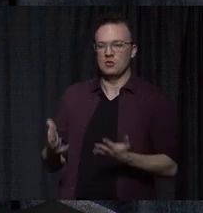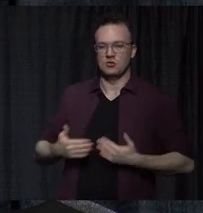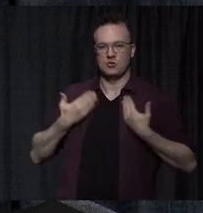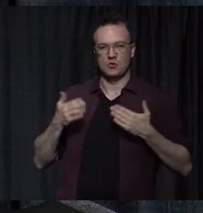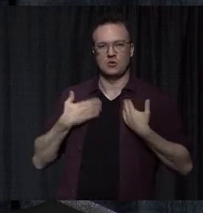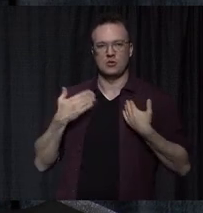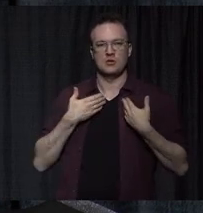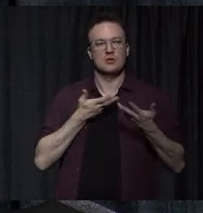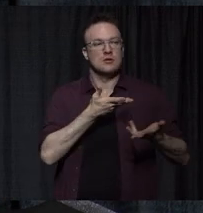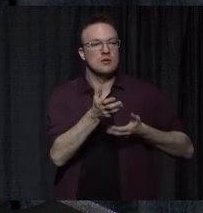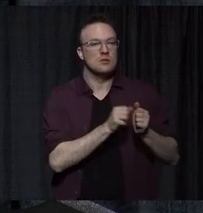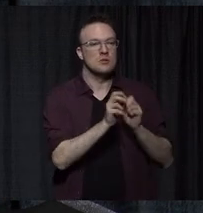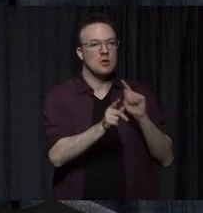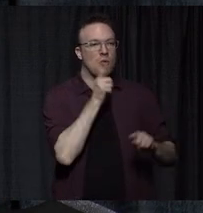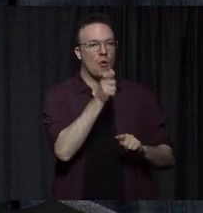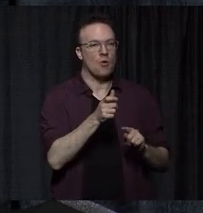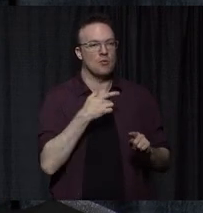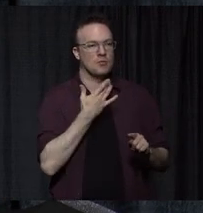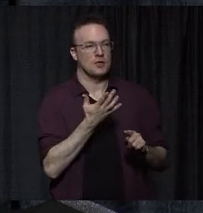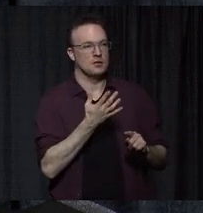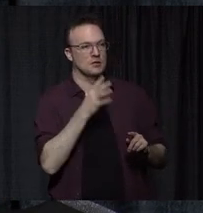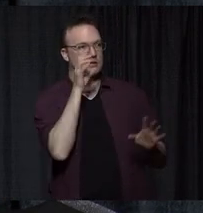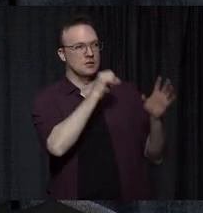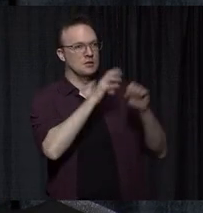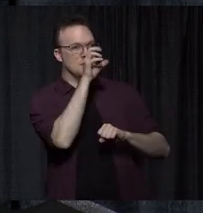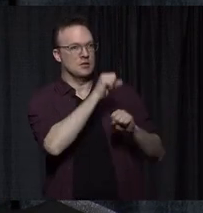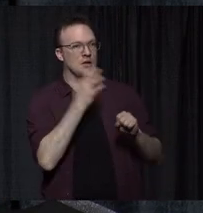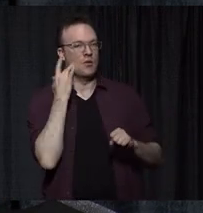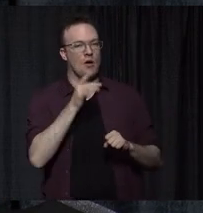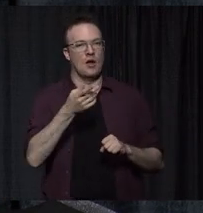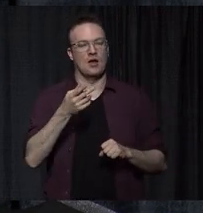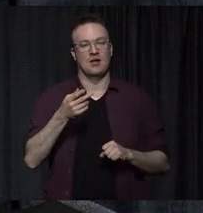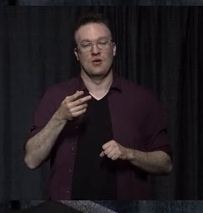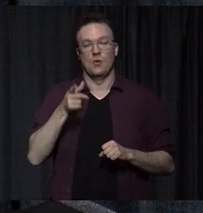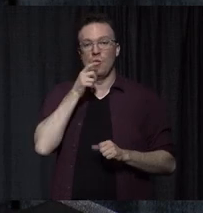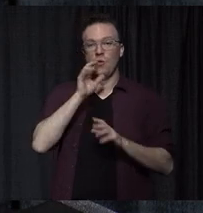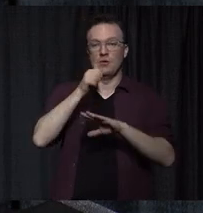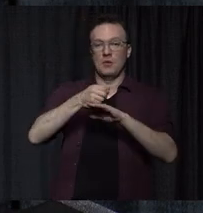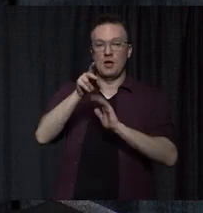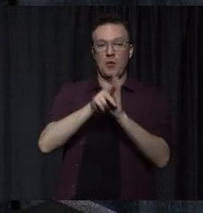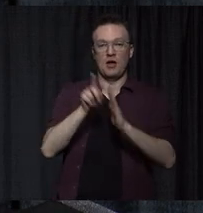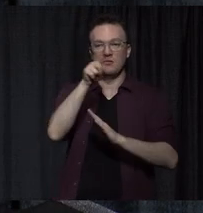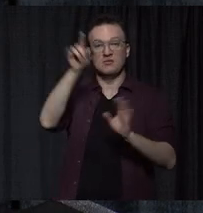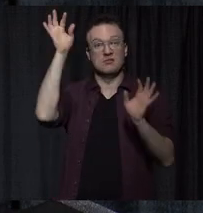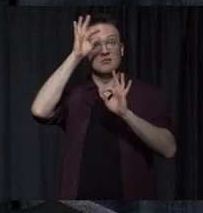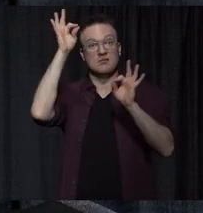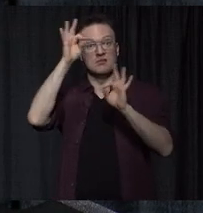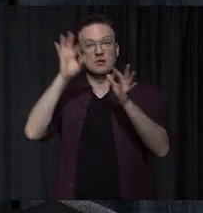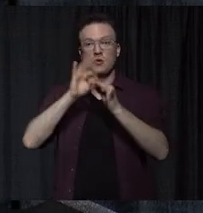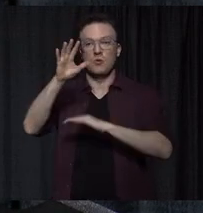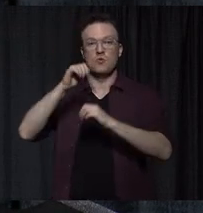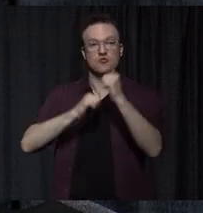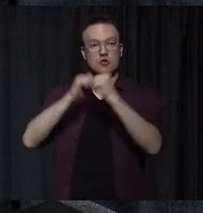worked with people who fell through the cracks because policymakers were clueless of the impact of their